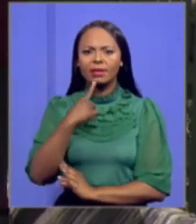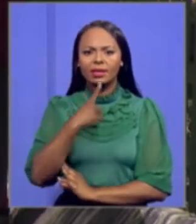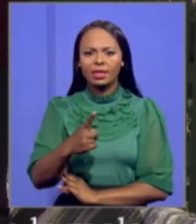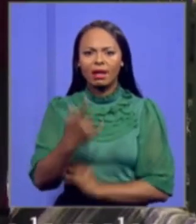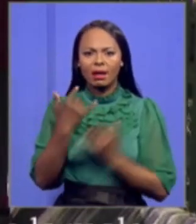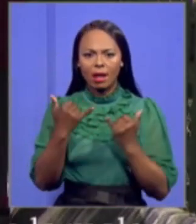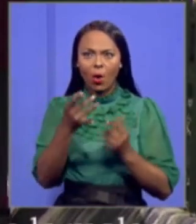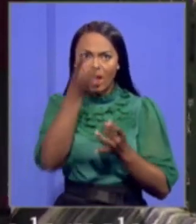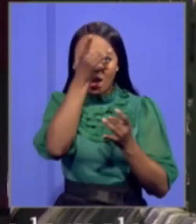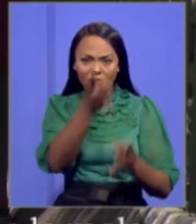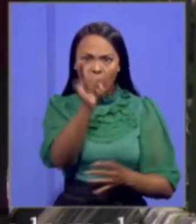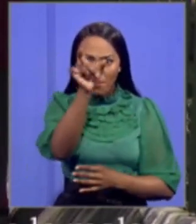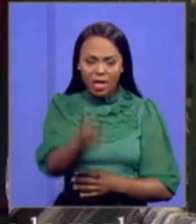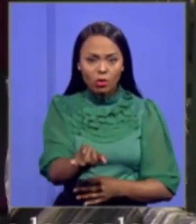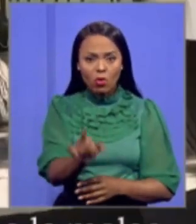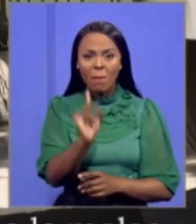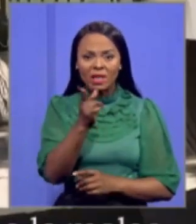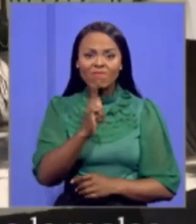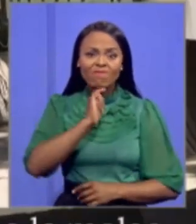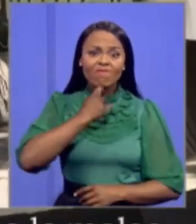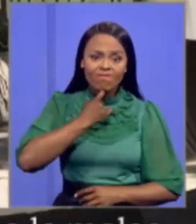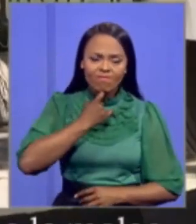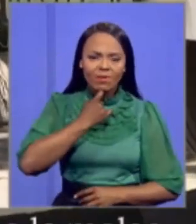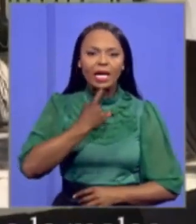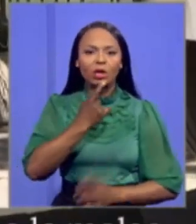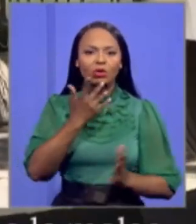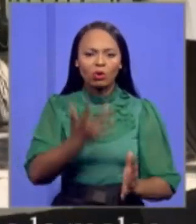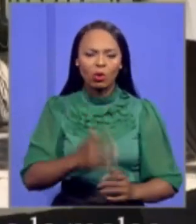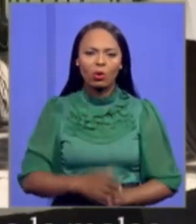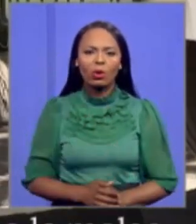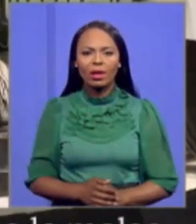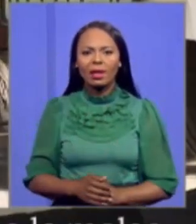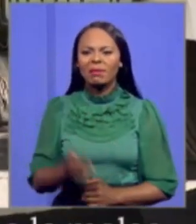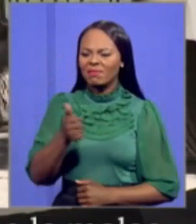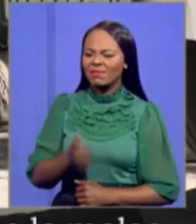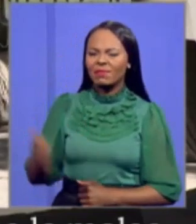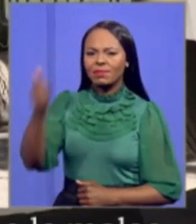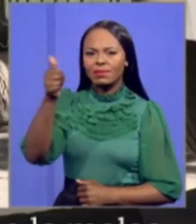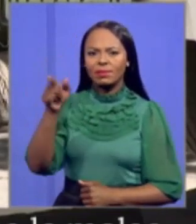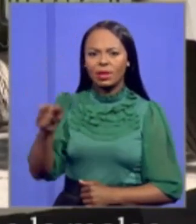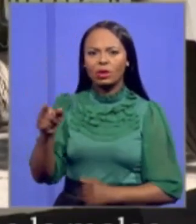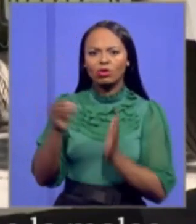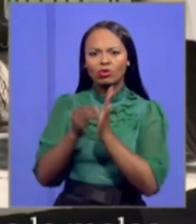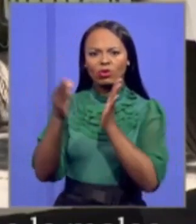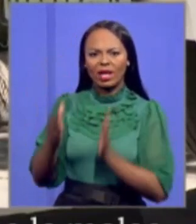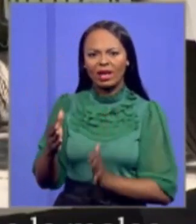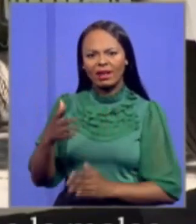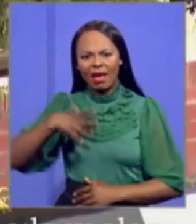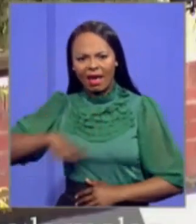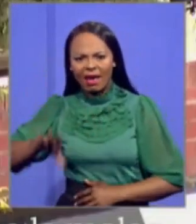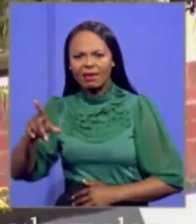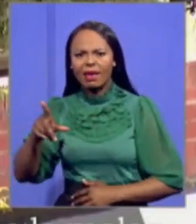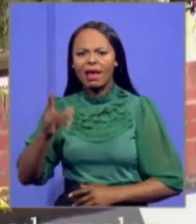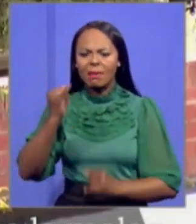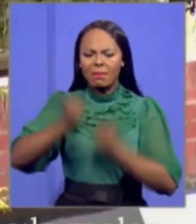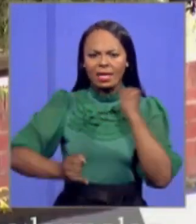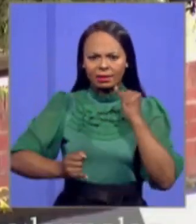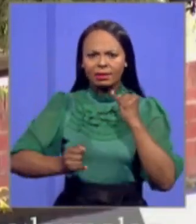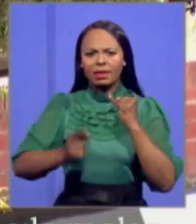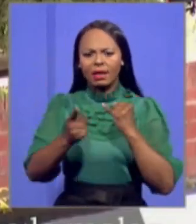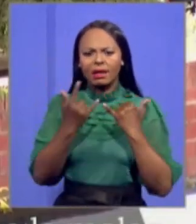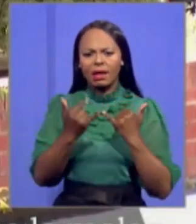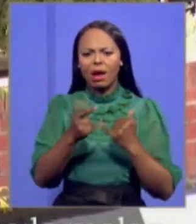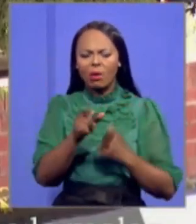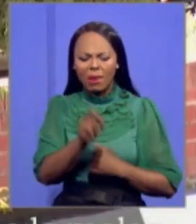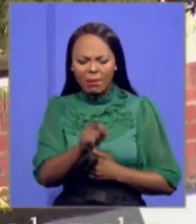ka tiragalo eno. Le kgeriso leno le ne la begwa ke moeteledipele wa barutwana yo ka phoso a neng a kgoma karolo e